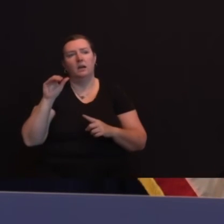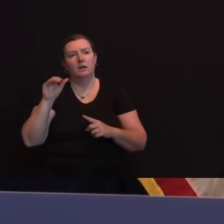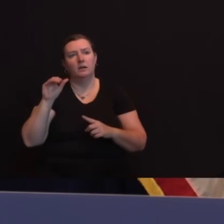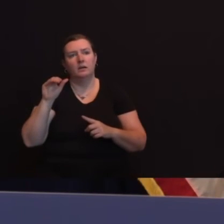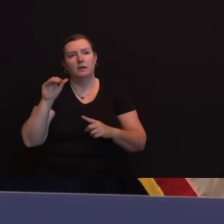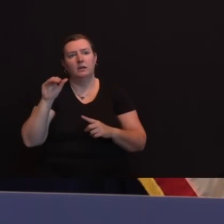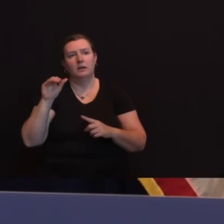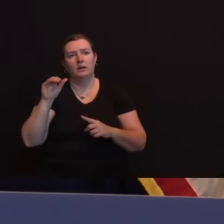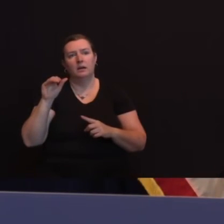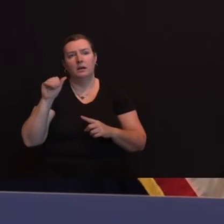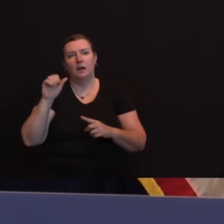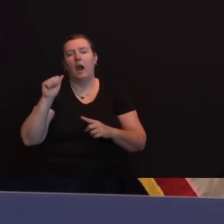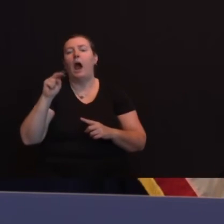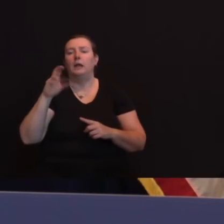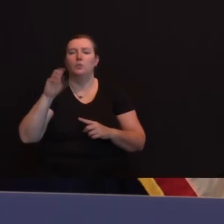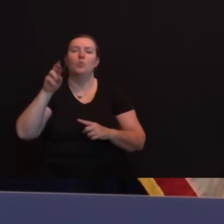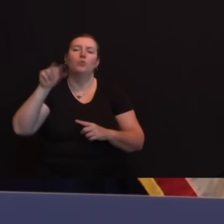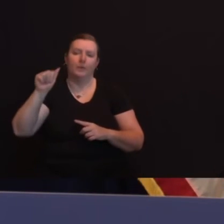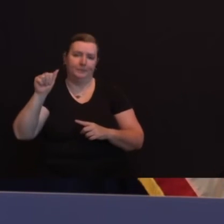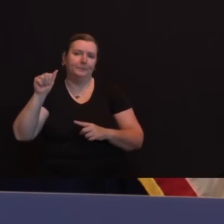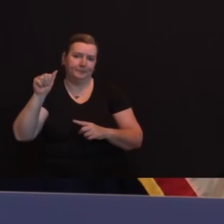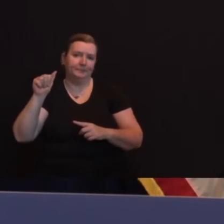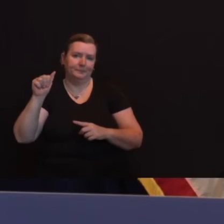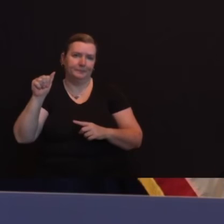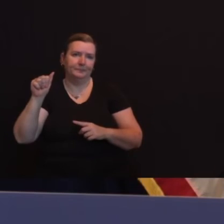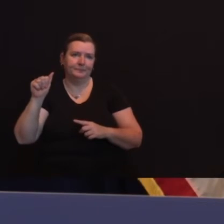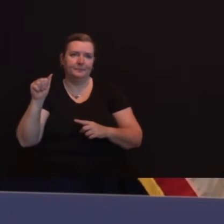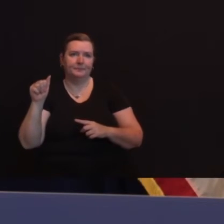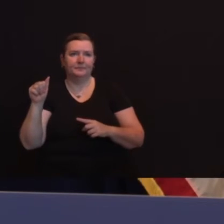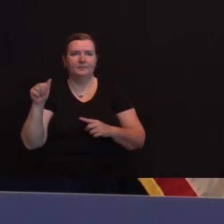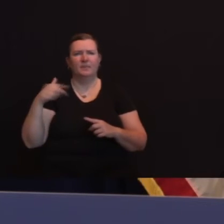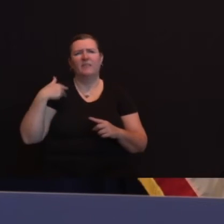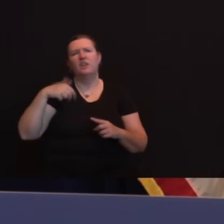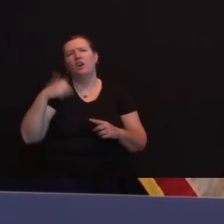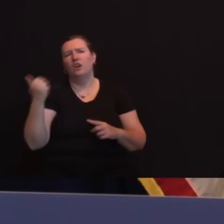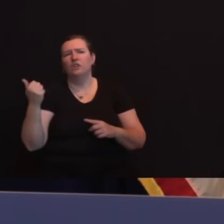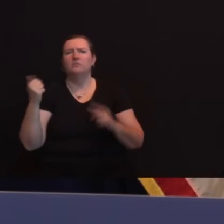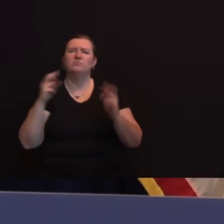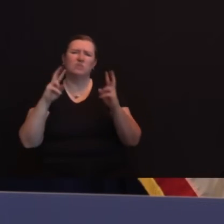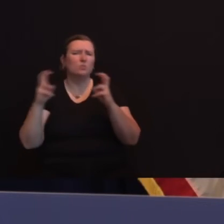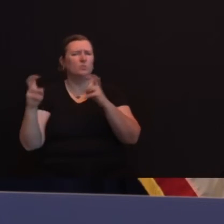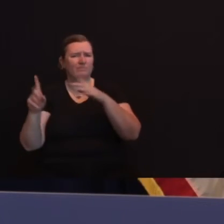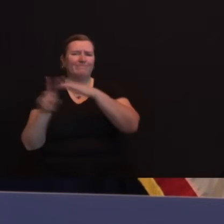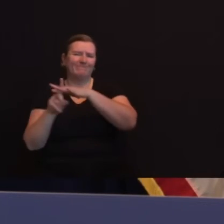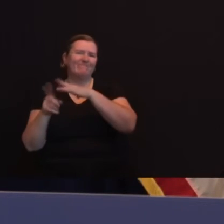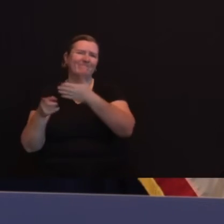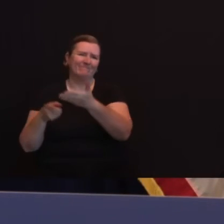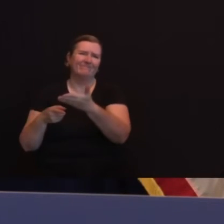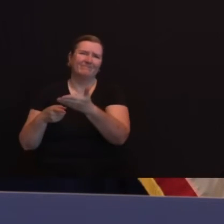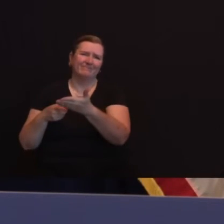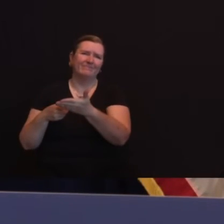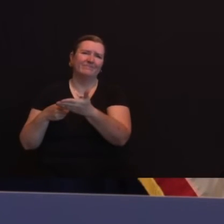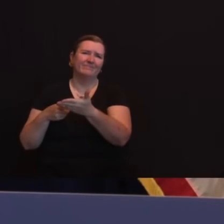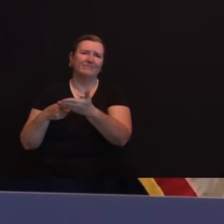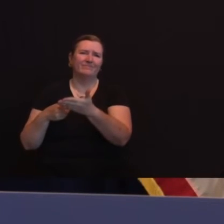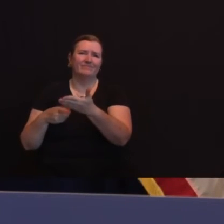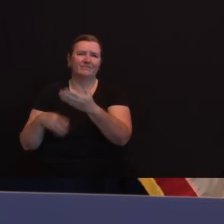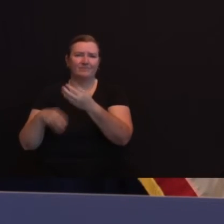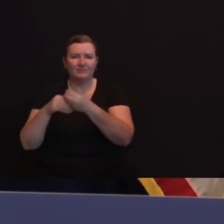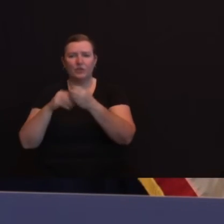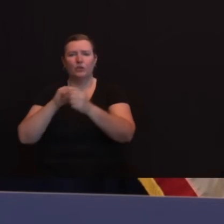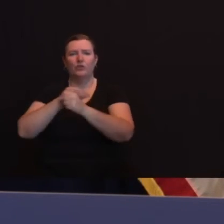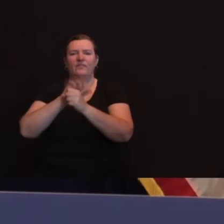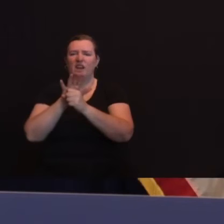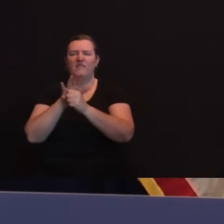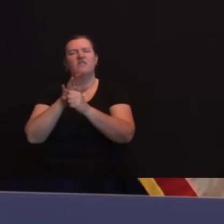comorbid conditions, and COVID-19 is identified as a secondary diagnosis.